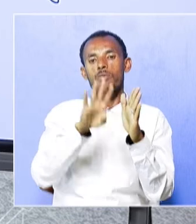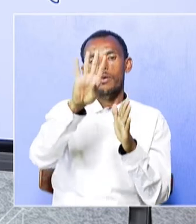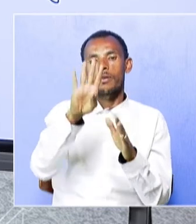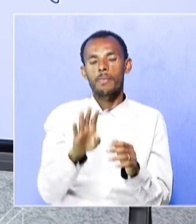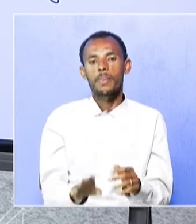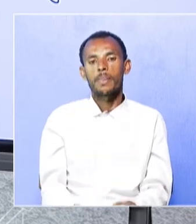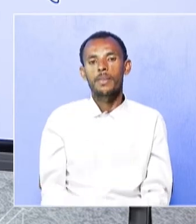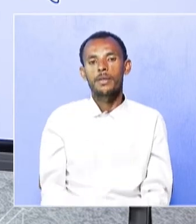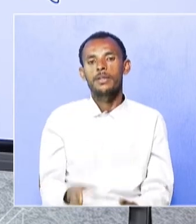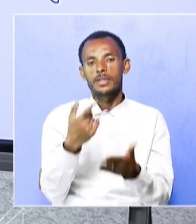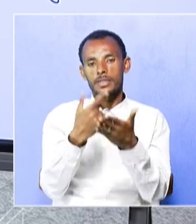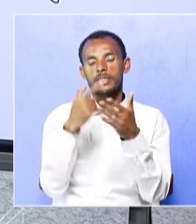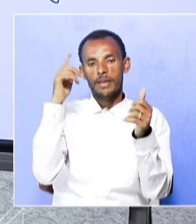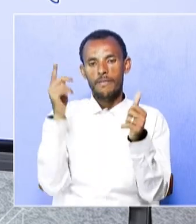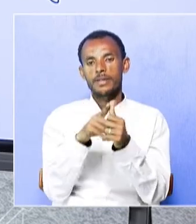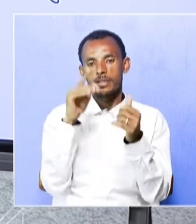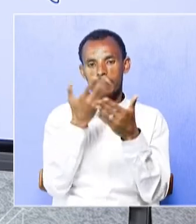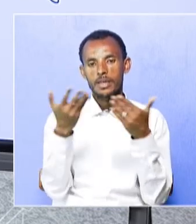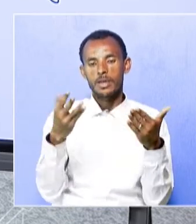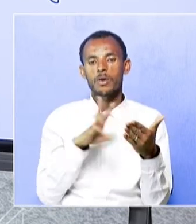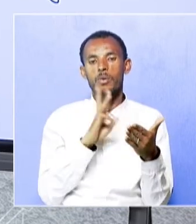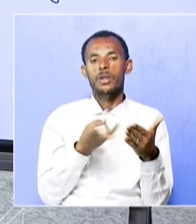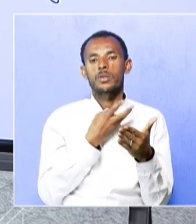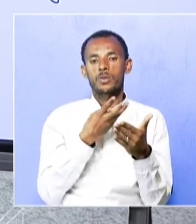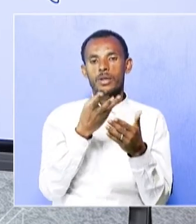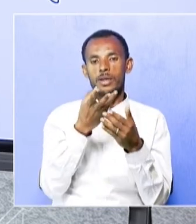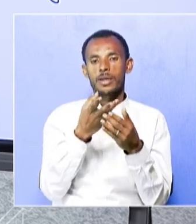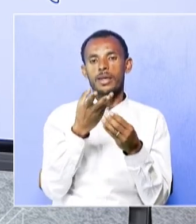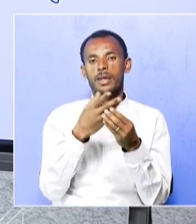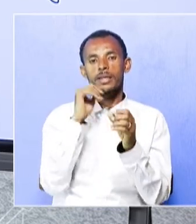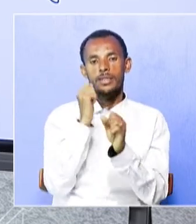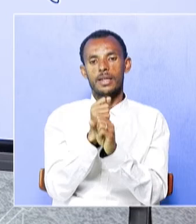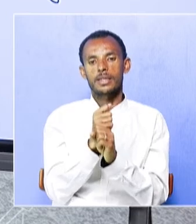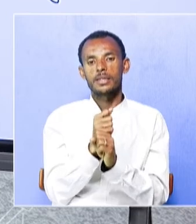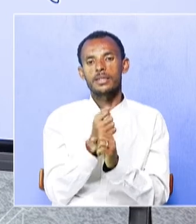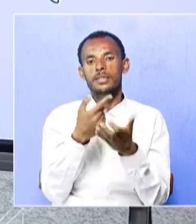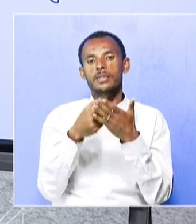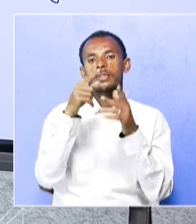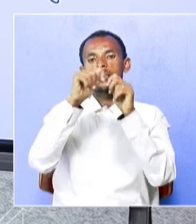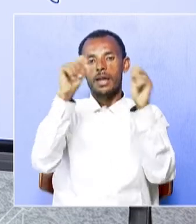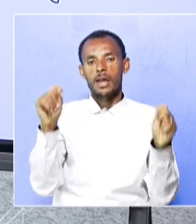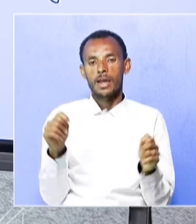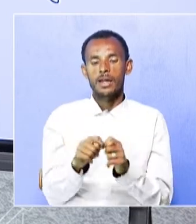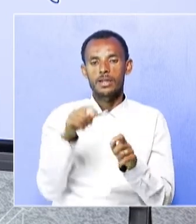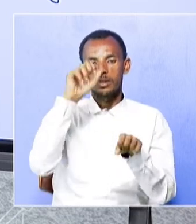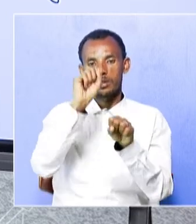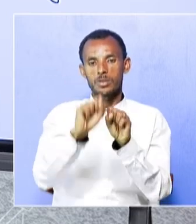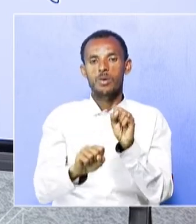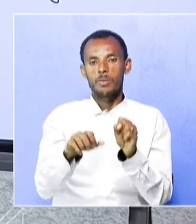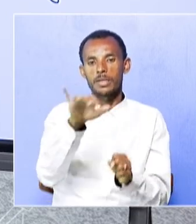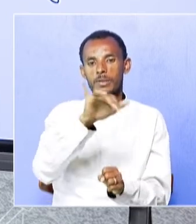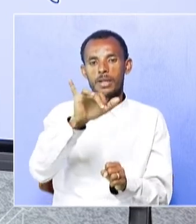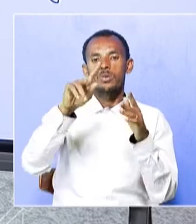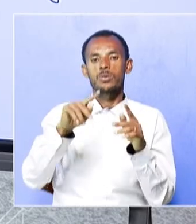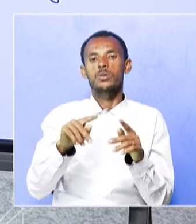Now, this is the first thing that you need to extract from this triangle, right? So by similarity